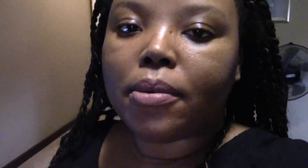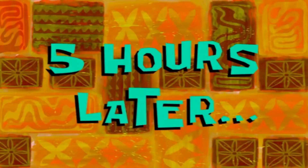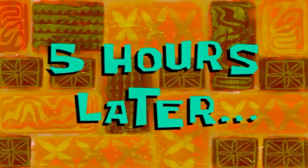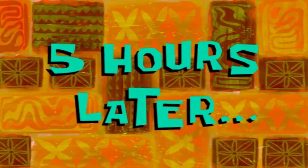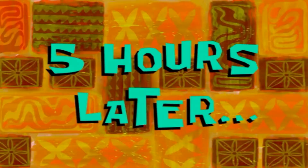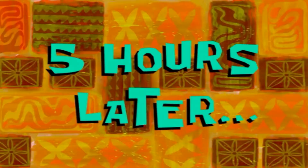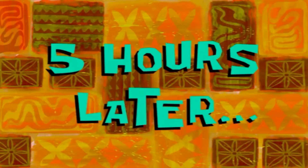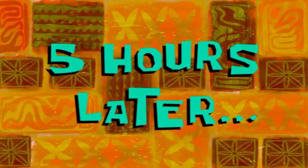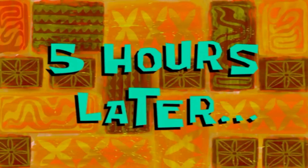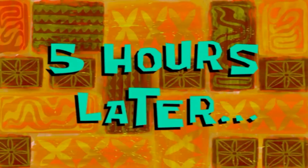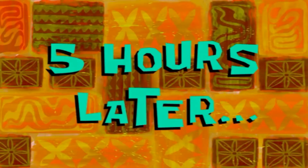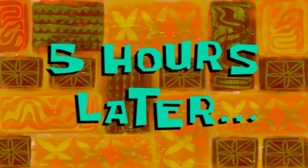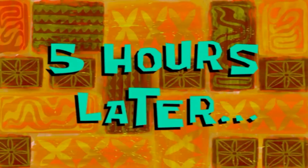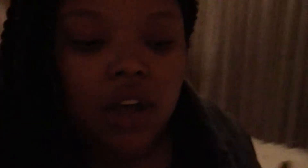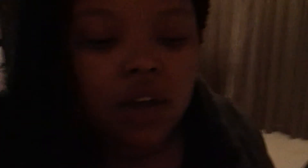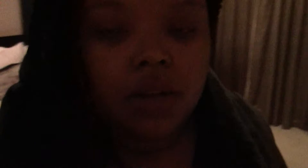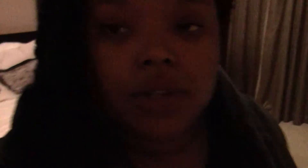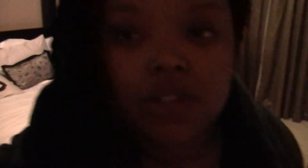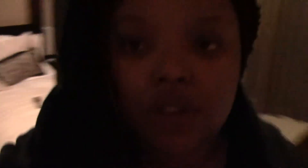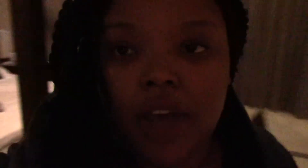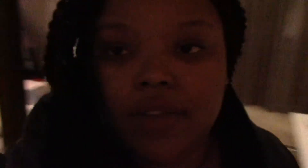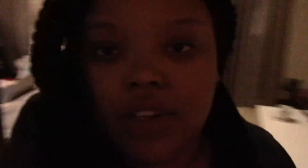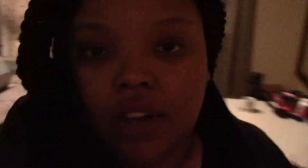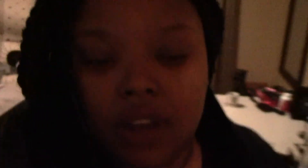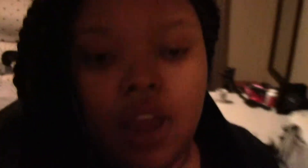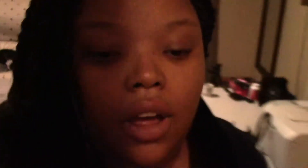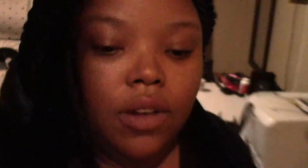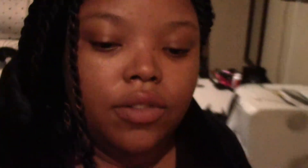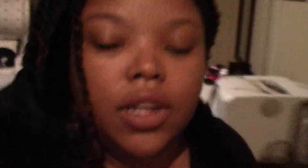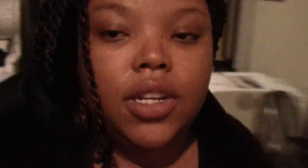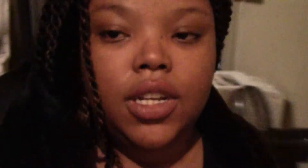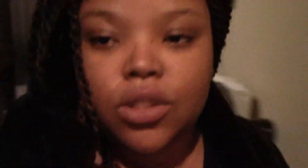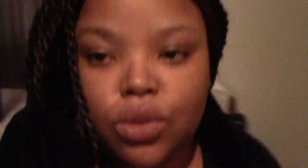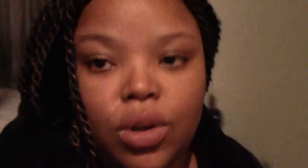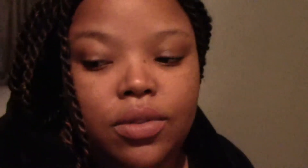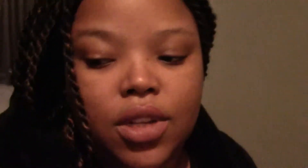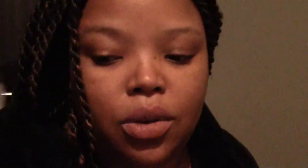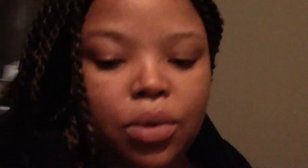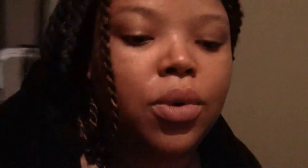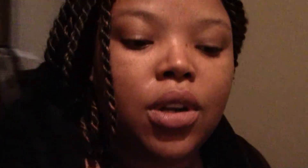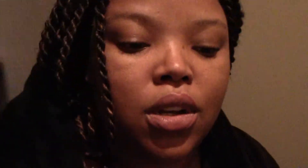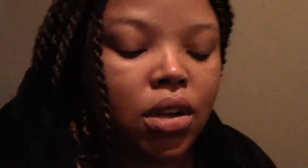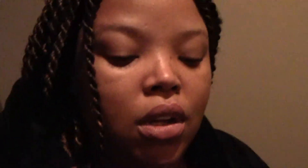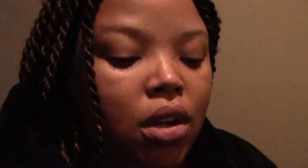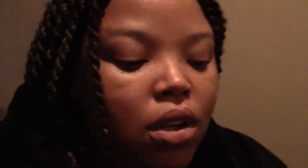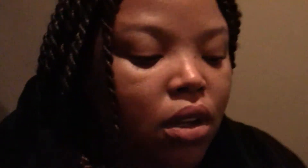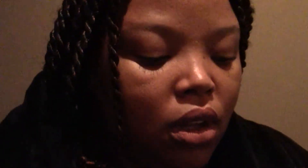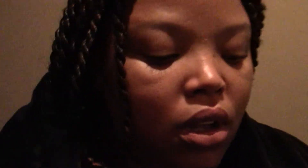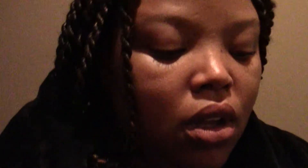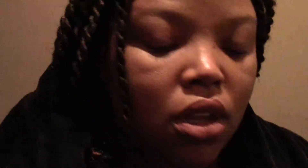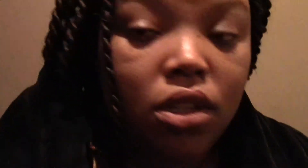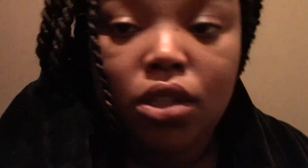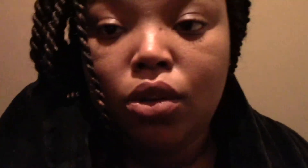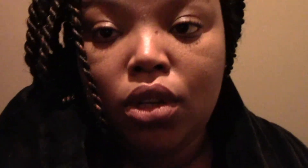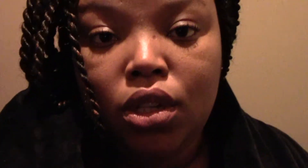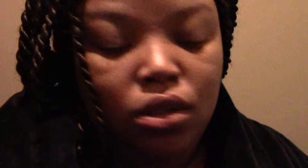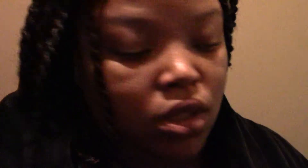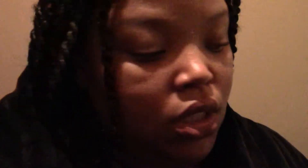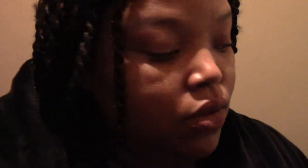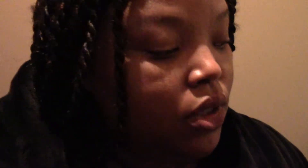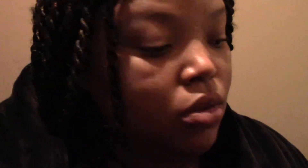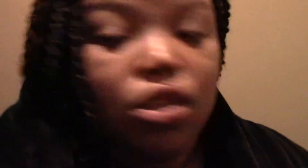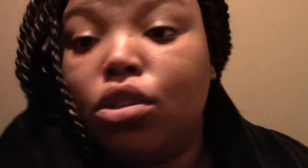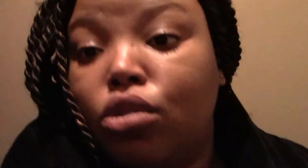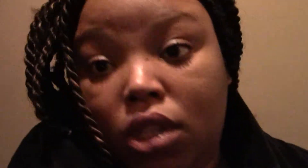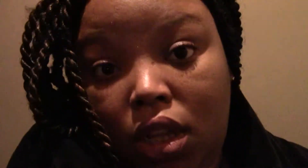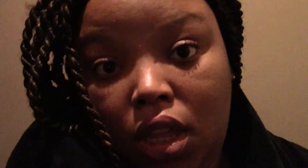I'm locked up. 5 hours later. I'm about to go have dinner now. Finally, sort of done with work. Cyril is on